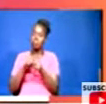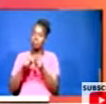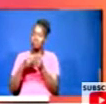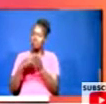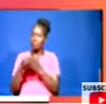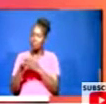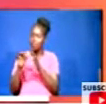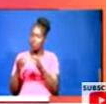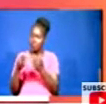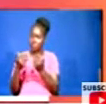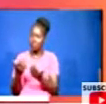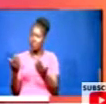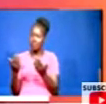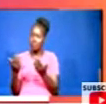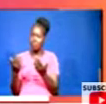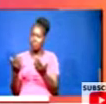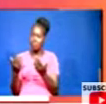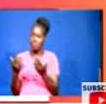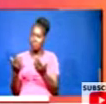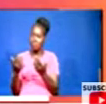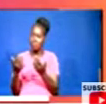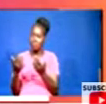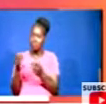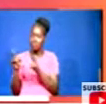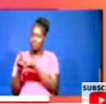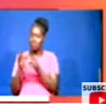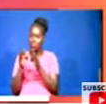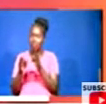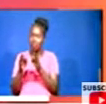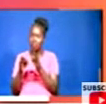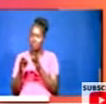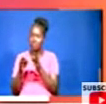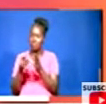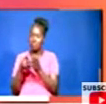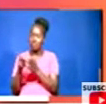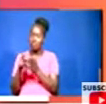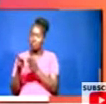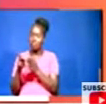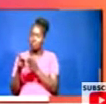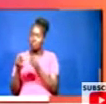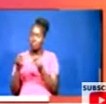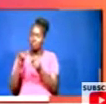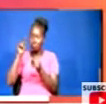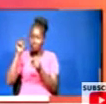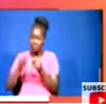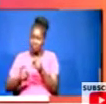of agricultural production, even if the cost of fertilizer was low, but you cannot access credit